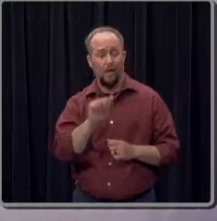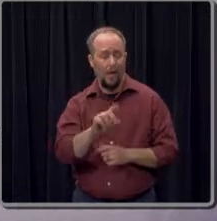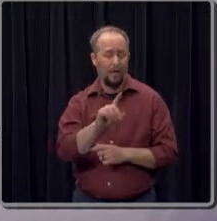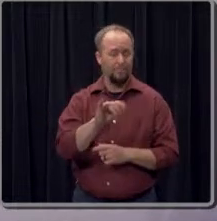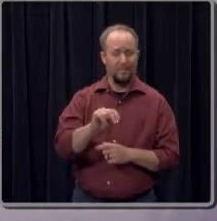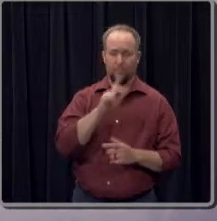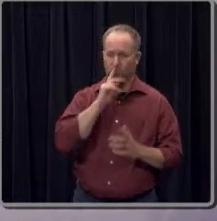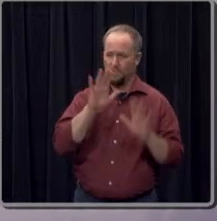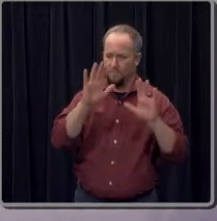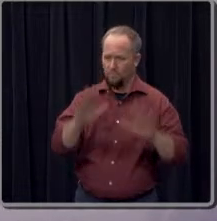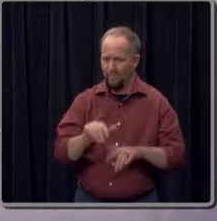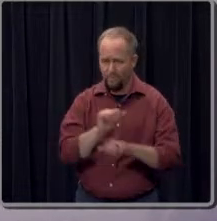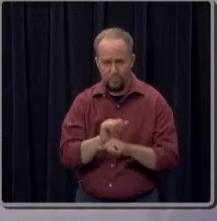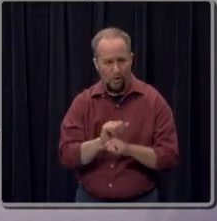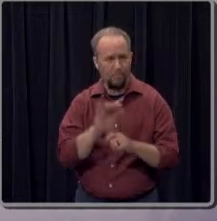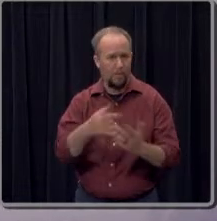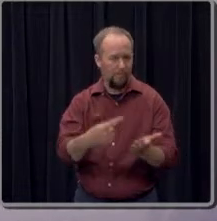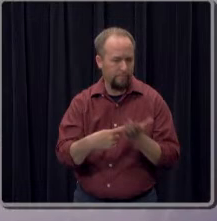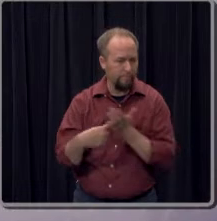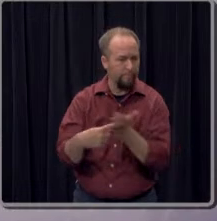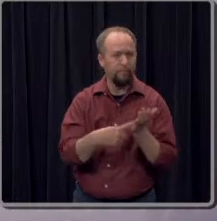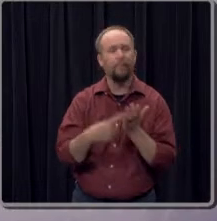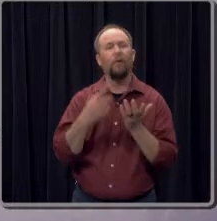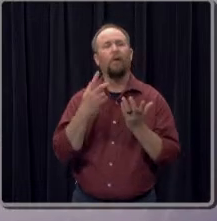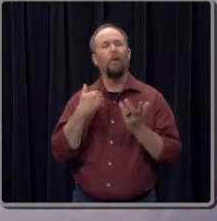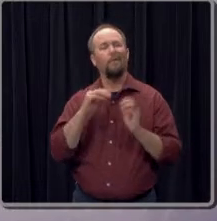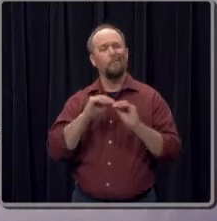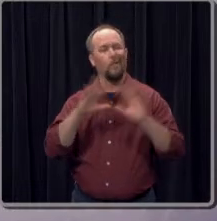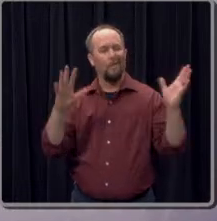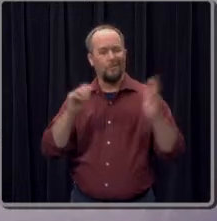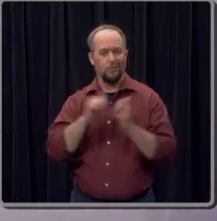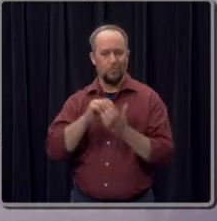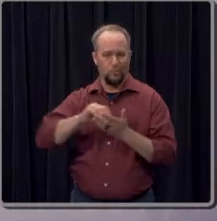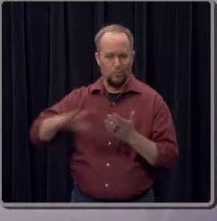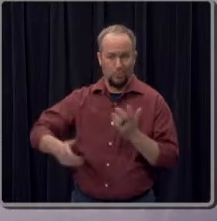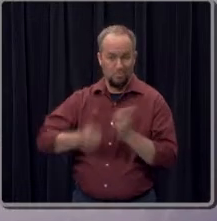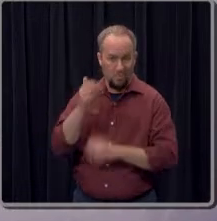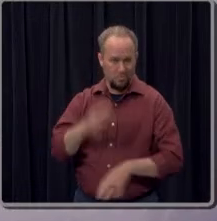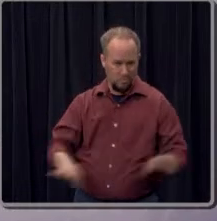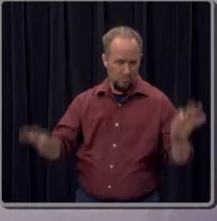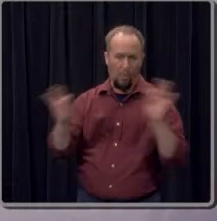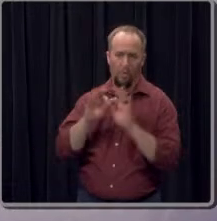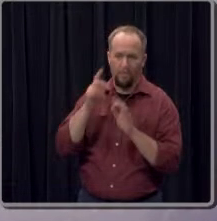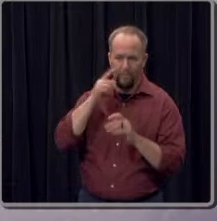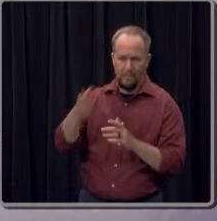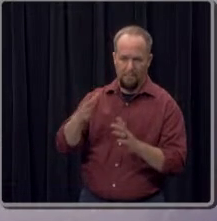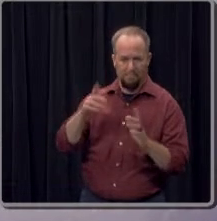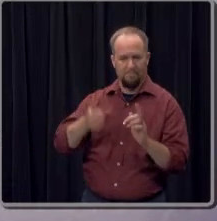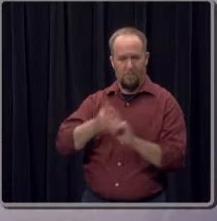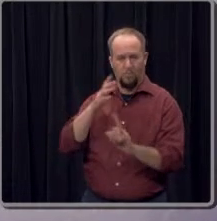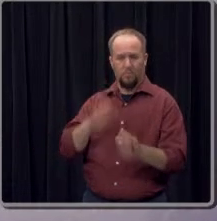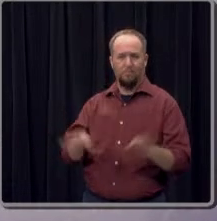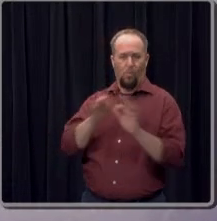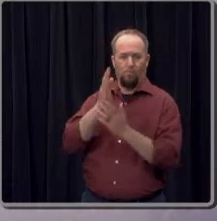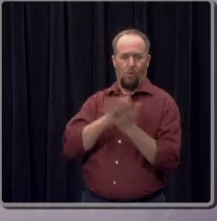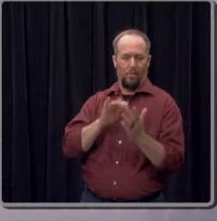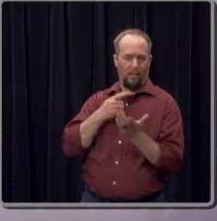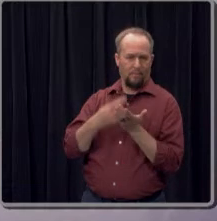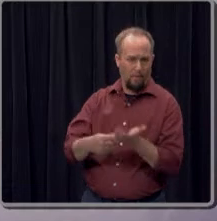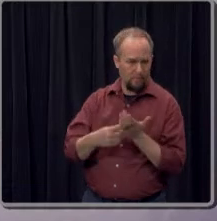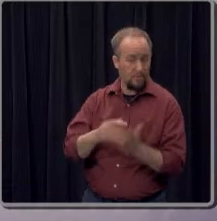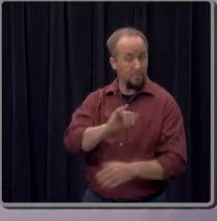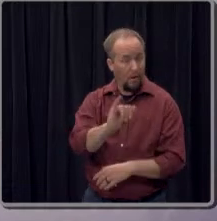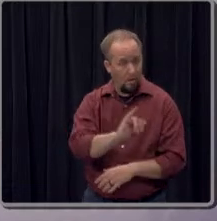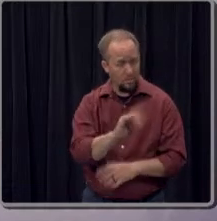terrific job of having that conversation, obviously with students most importantly, first and foremost, being at the center of that conversation, but also how do